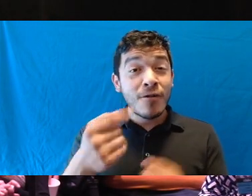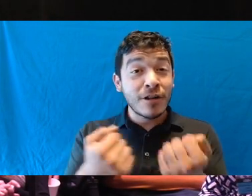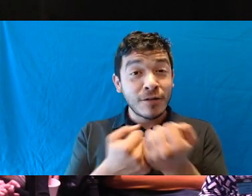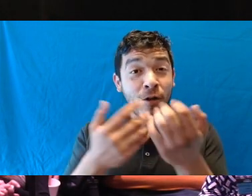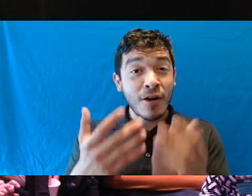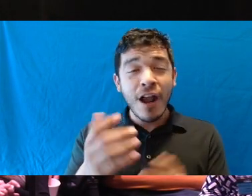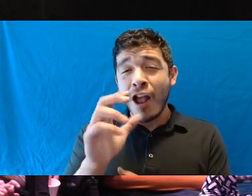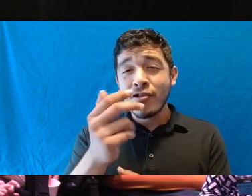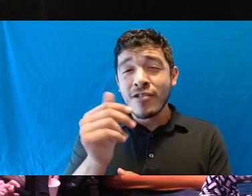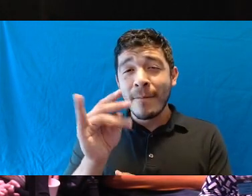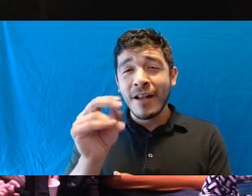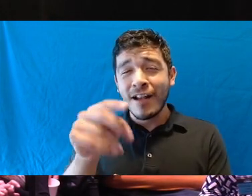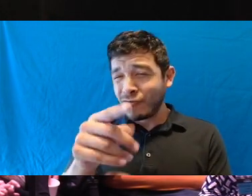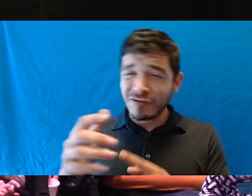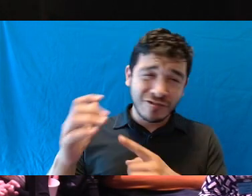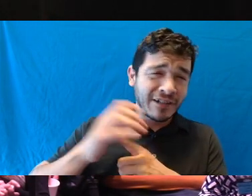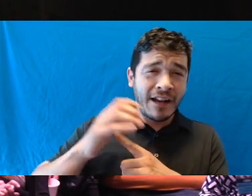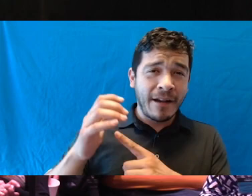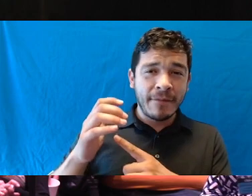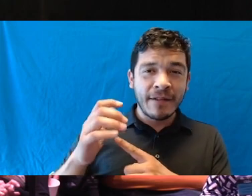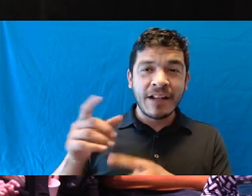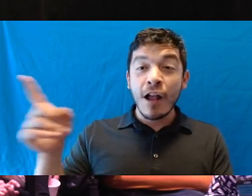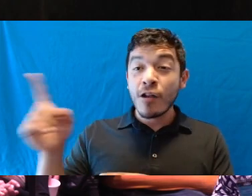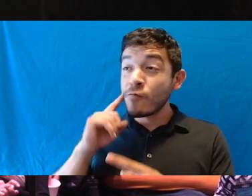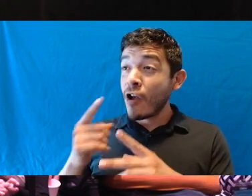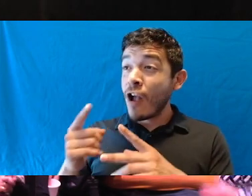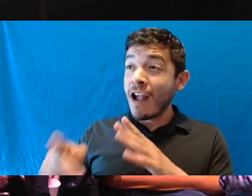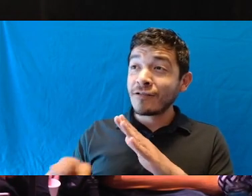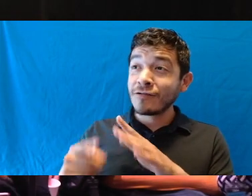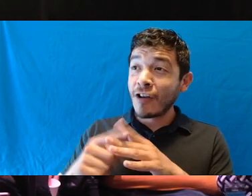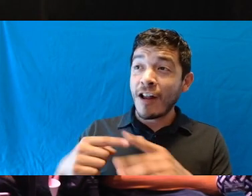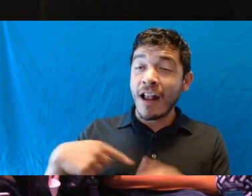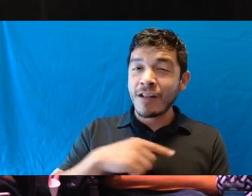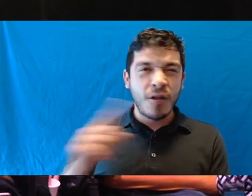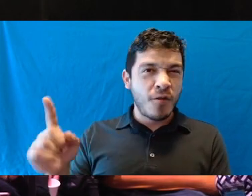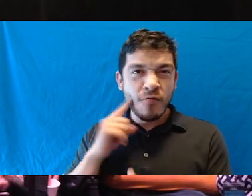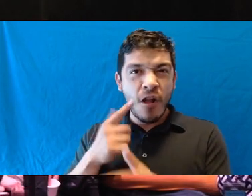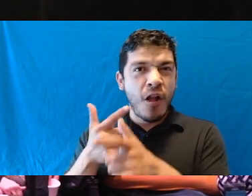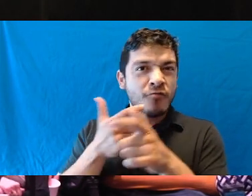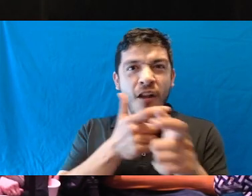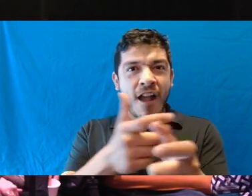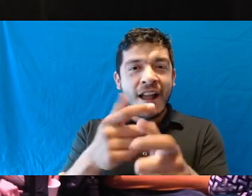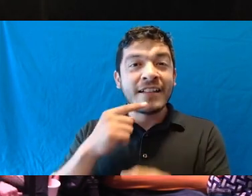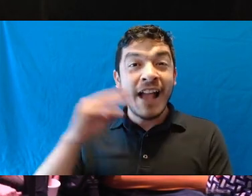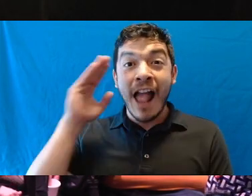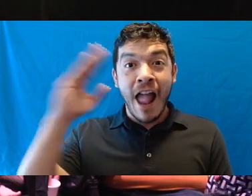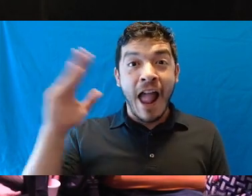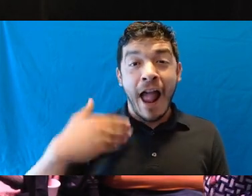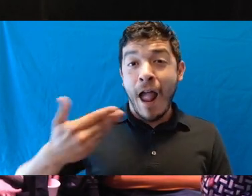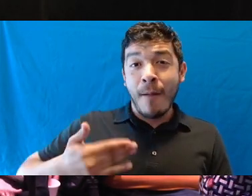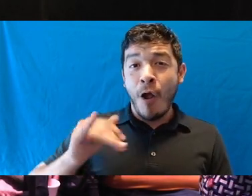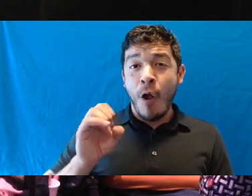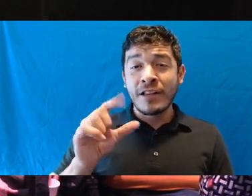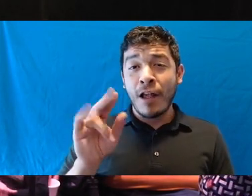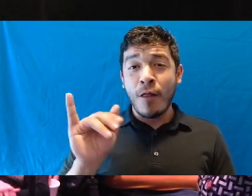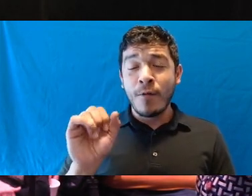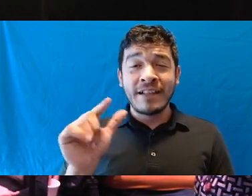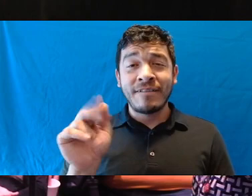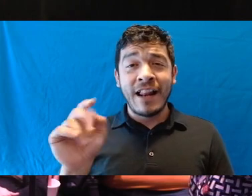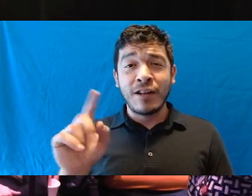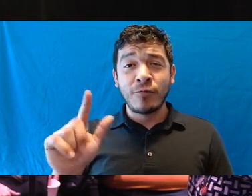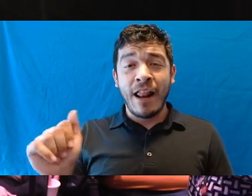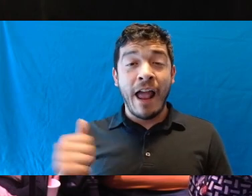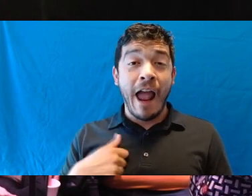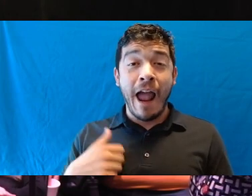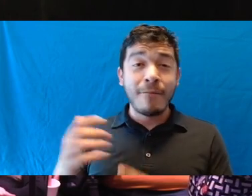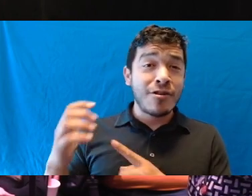off, you're going to run up here, and you're going to say, hi, I'm Jose Luis Valenzuela. I am a champion for blah, blah, blah, and it's happening blah, blah, blah,